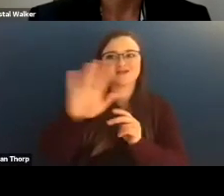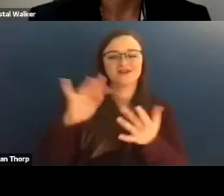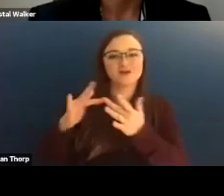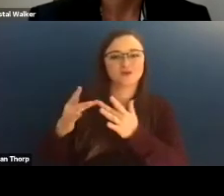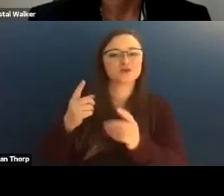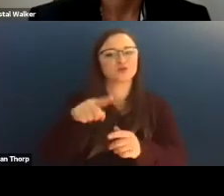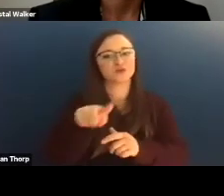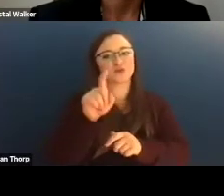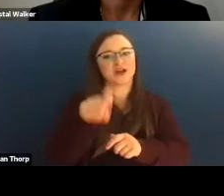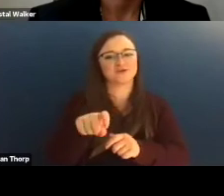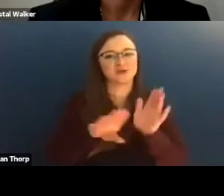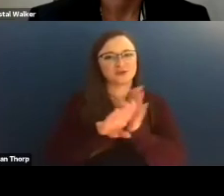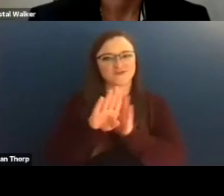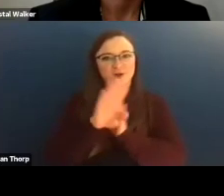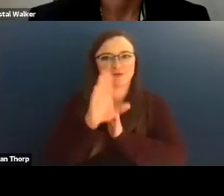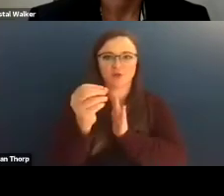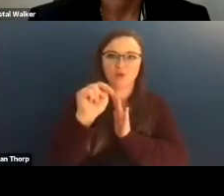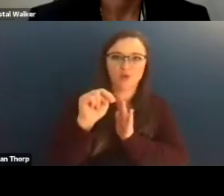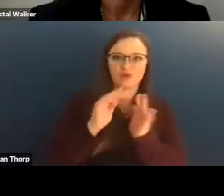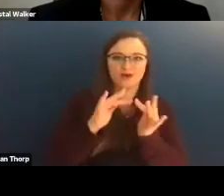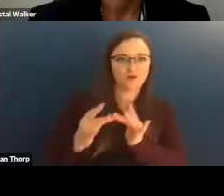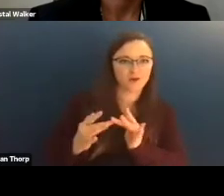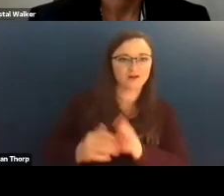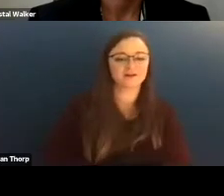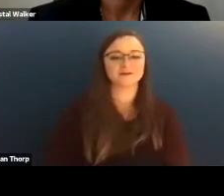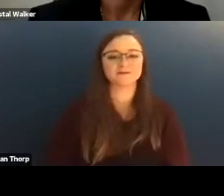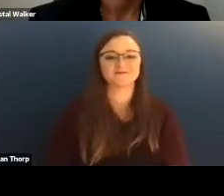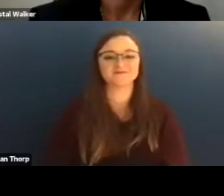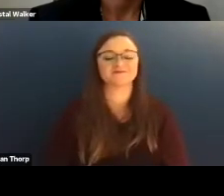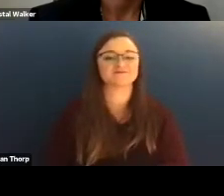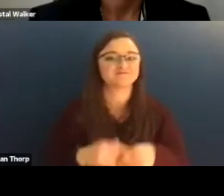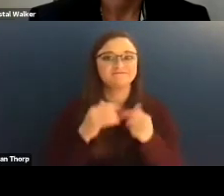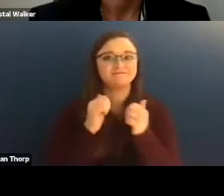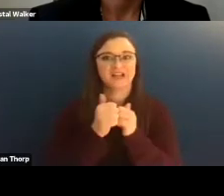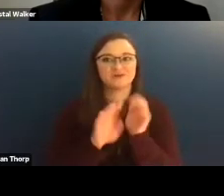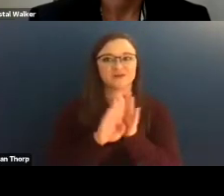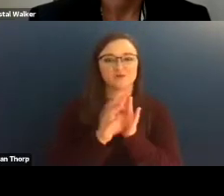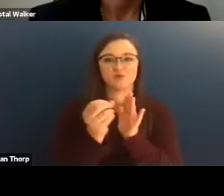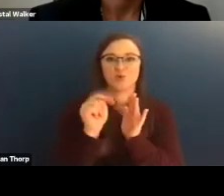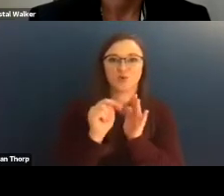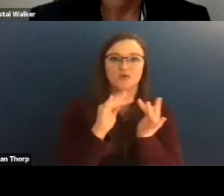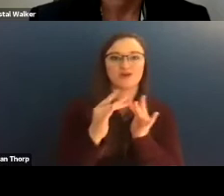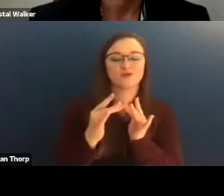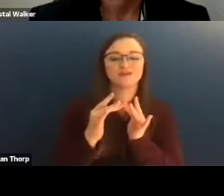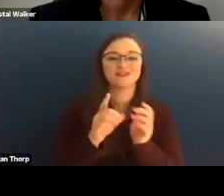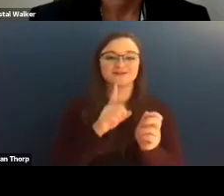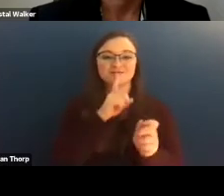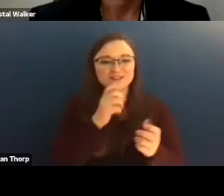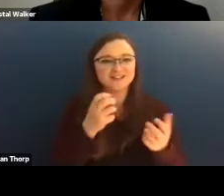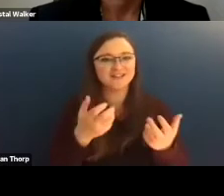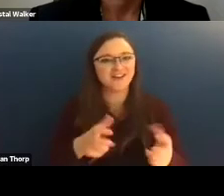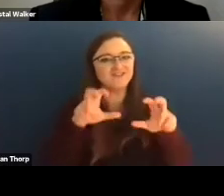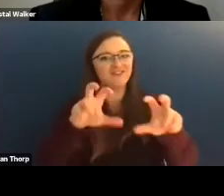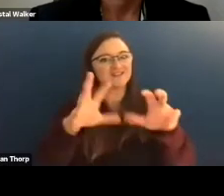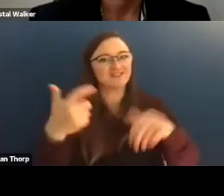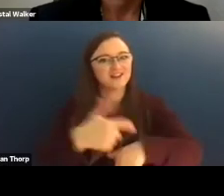to do it on your own. And the way to do these types of things is to actually put some effort behind it. Because, for